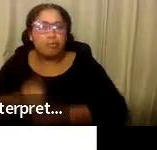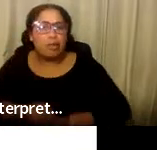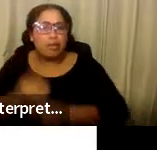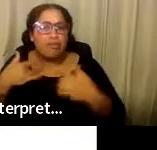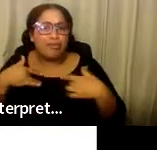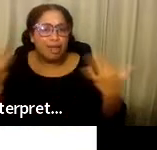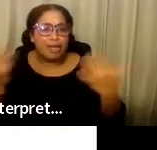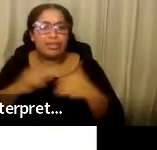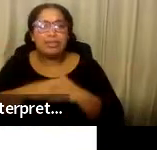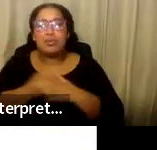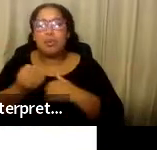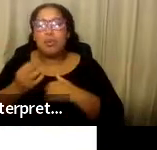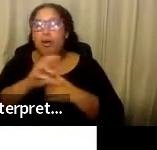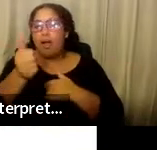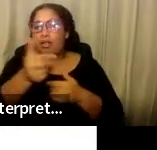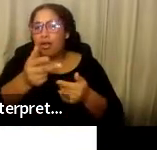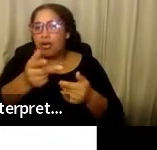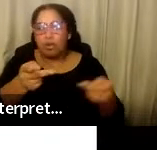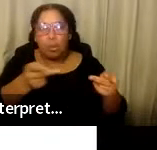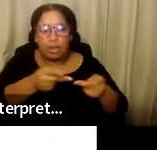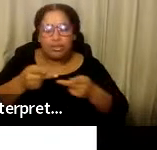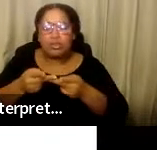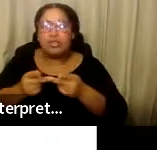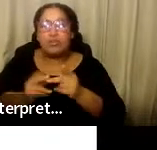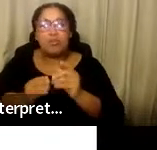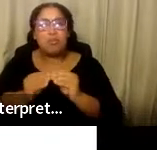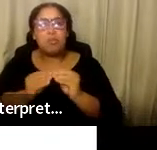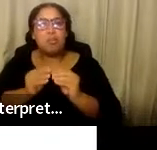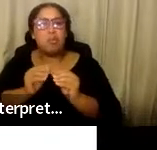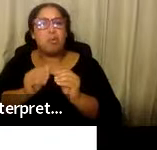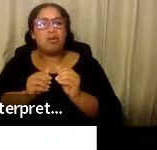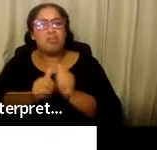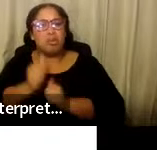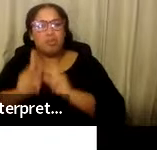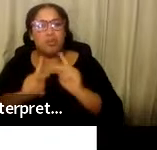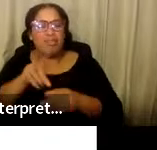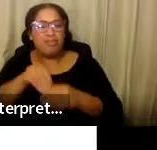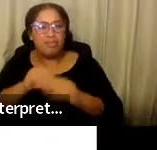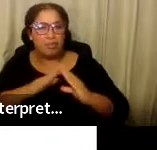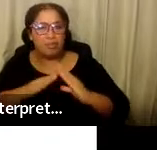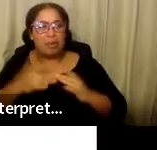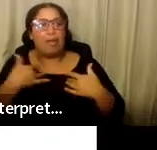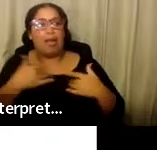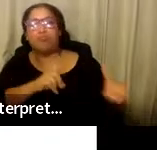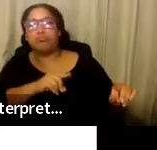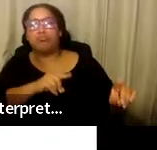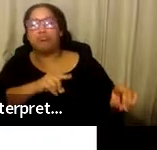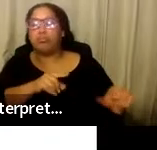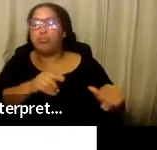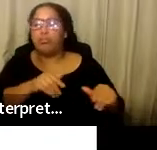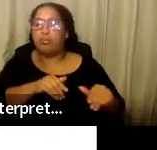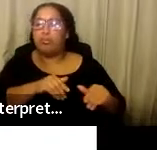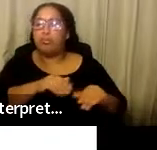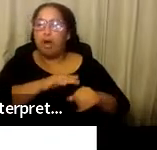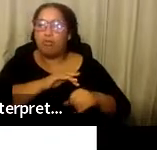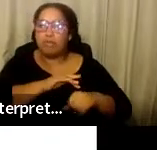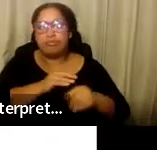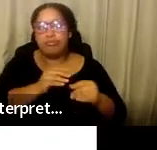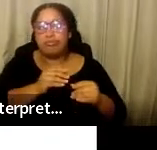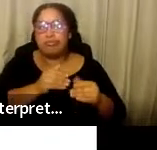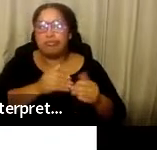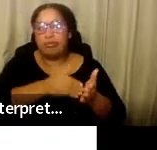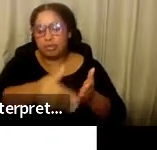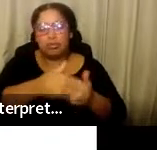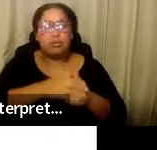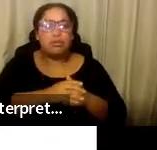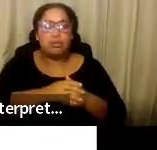or to other sites that more of our community members go to. We do have now, in terms of access to